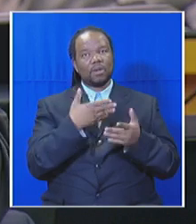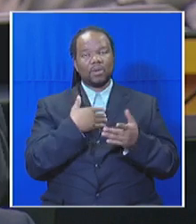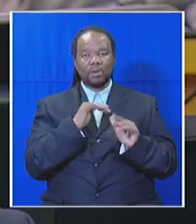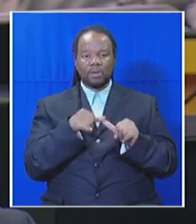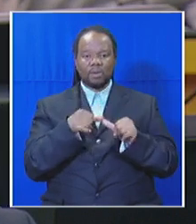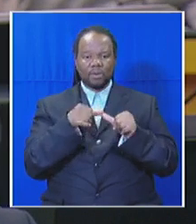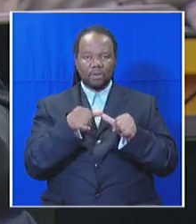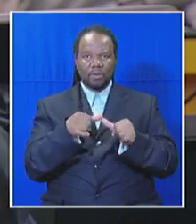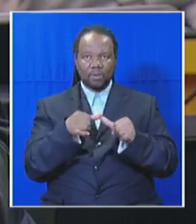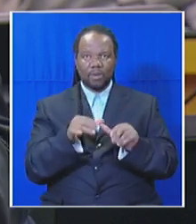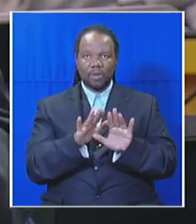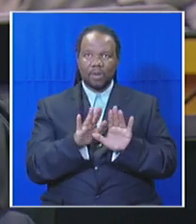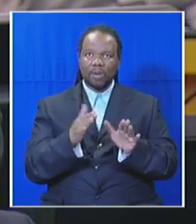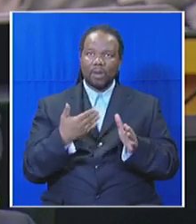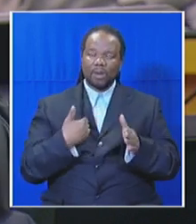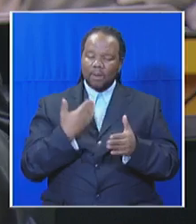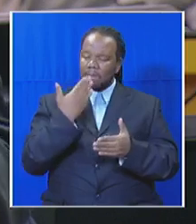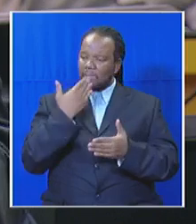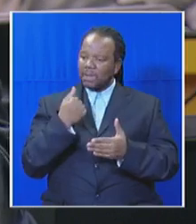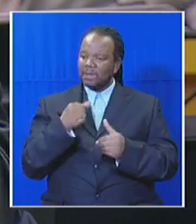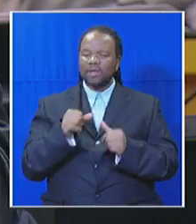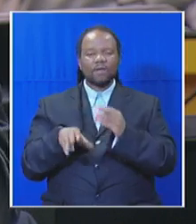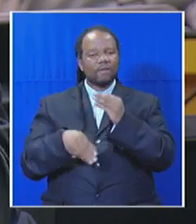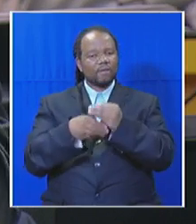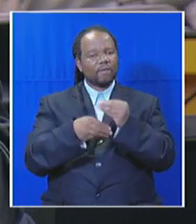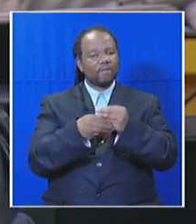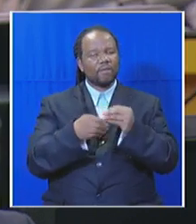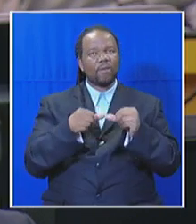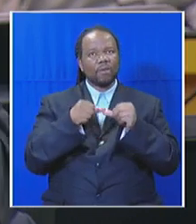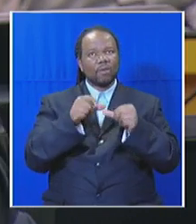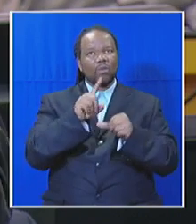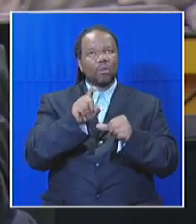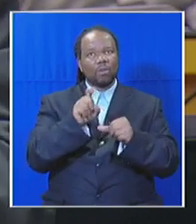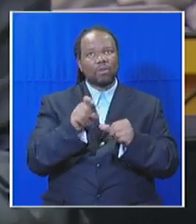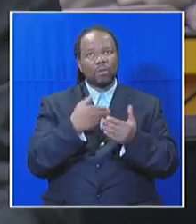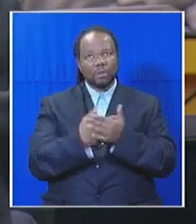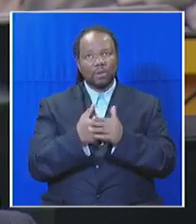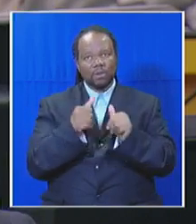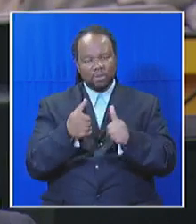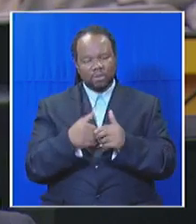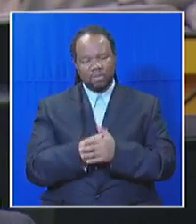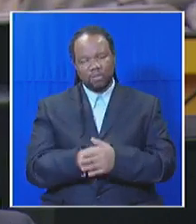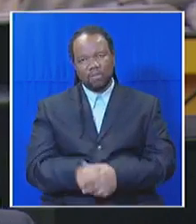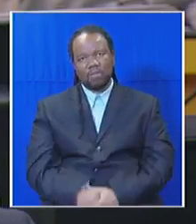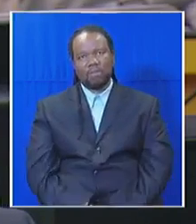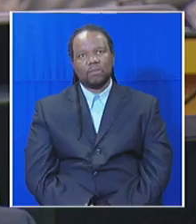you to please continue with the questions, for the follow-up questions in terms of the list that you've received, that we can proceed with the proceedings.